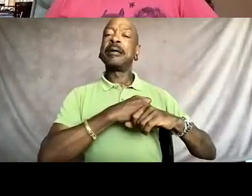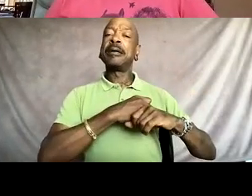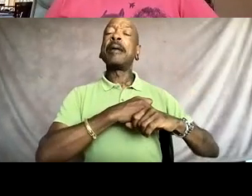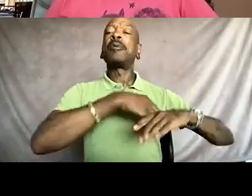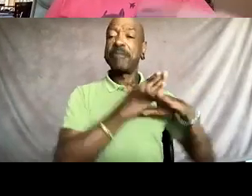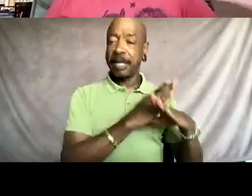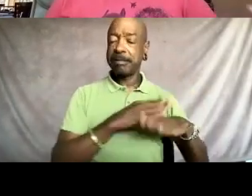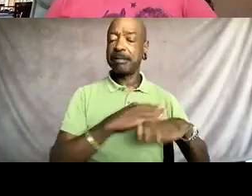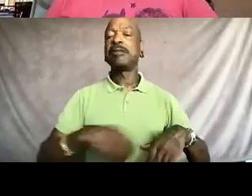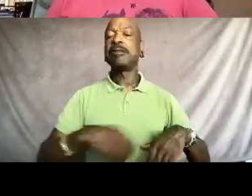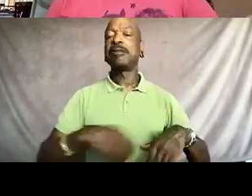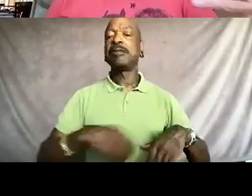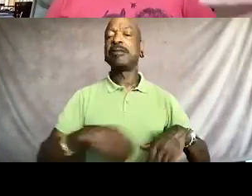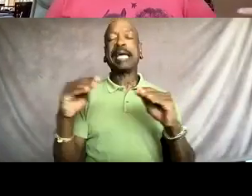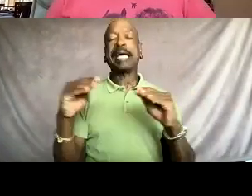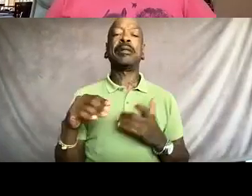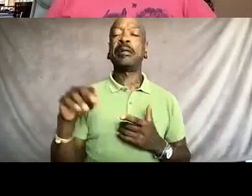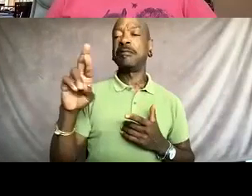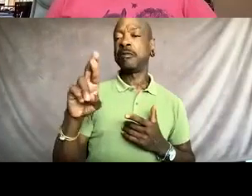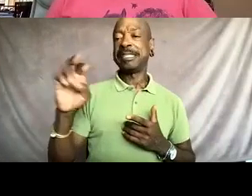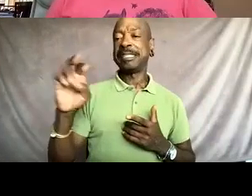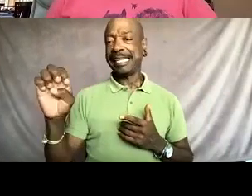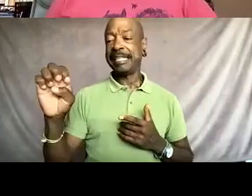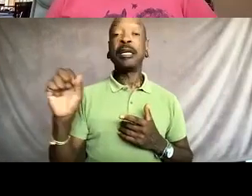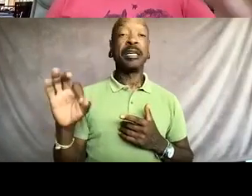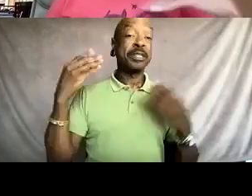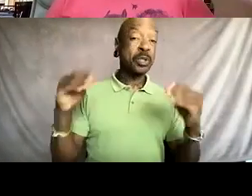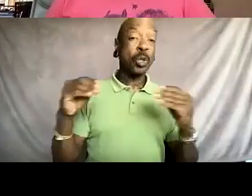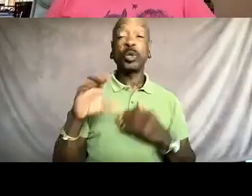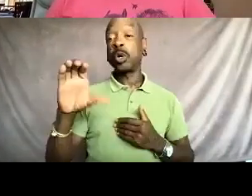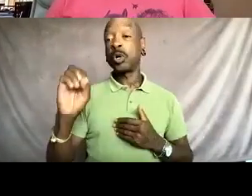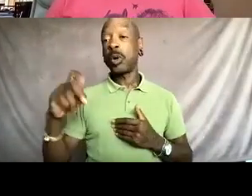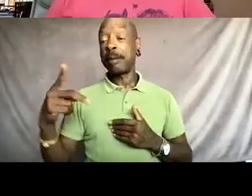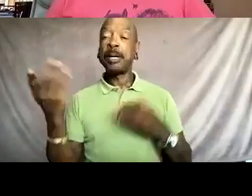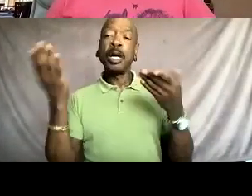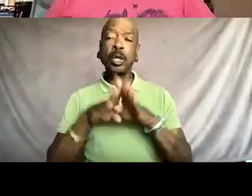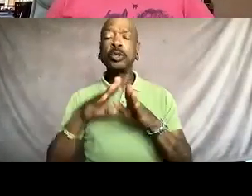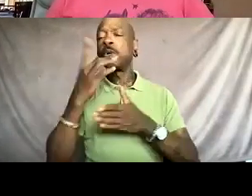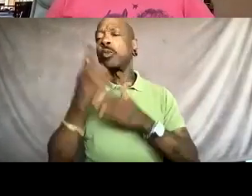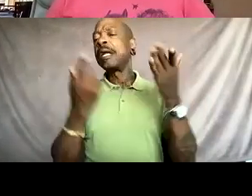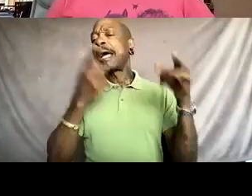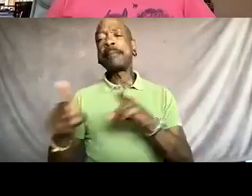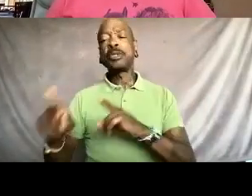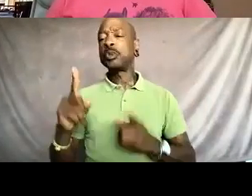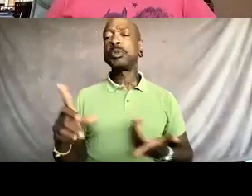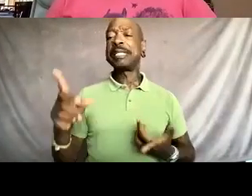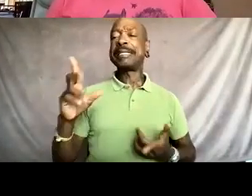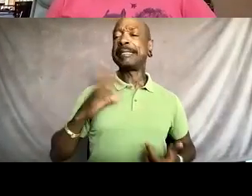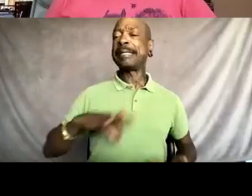happens. Okay, like if real estate is sold or if the cooperative closes, what happens to the assets, making sure that it goes to